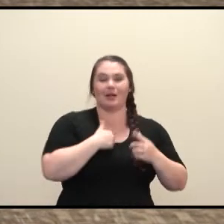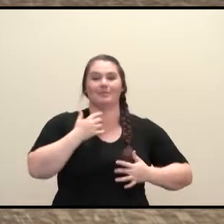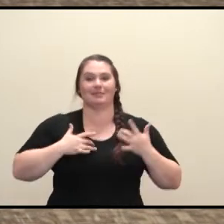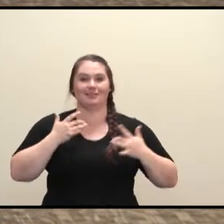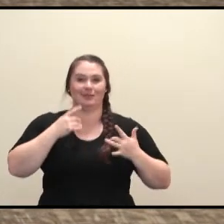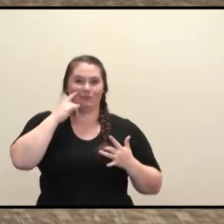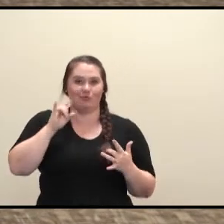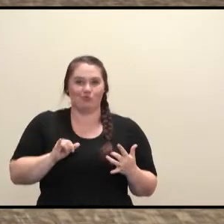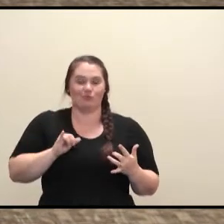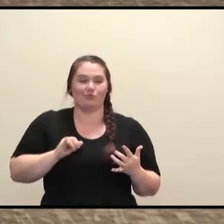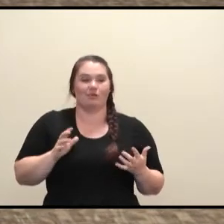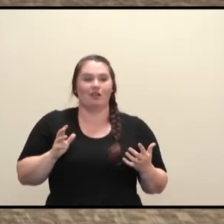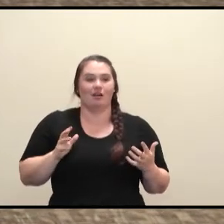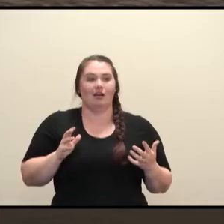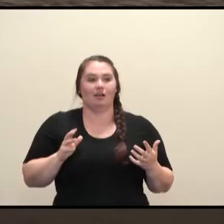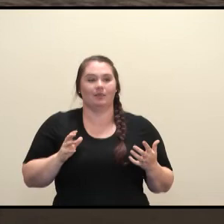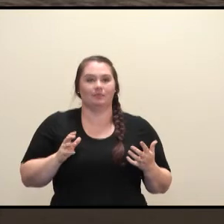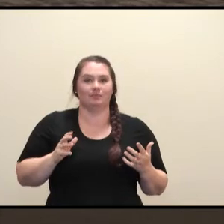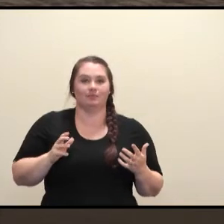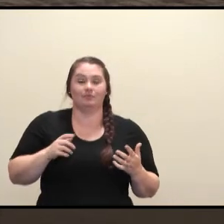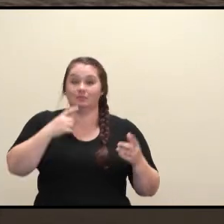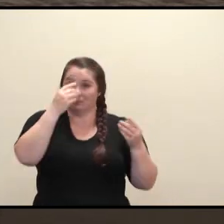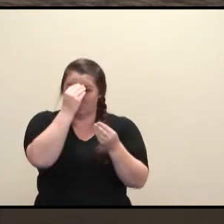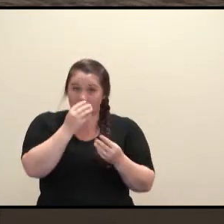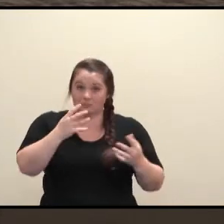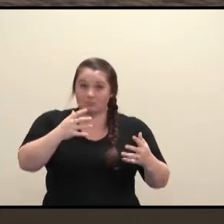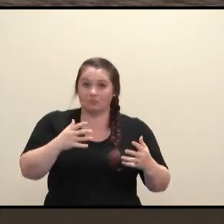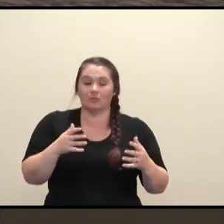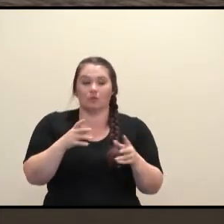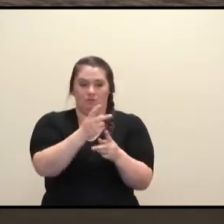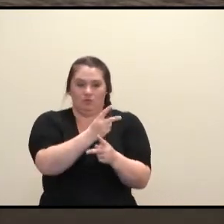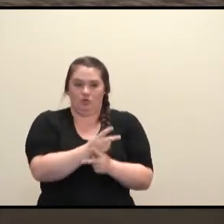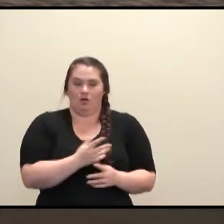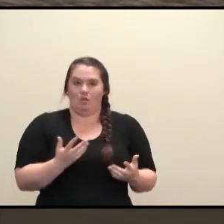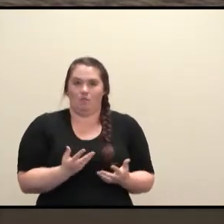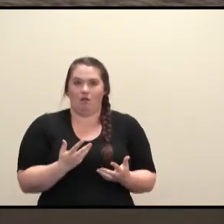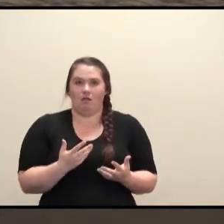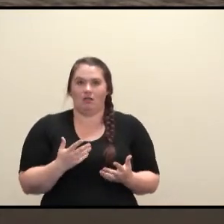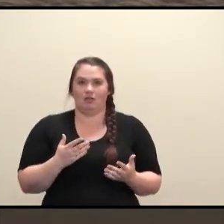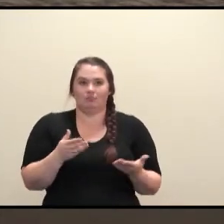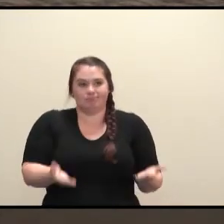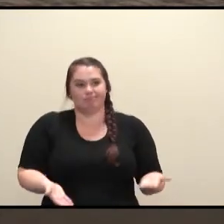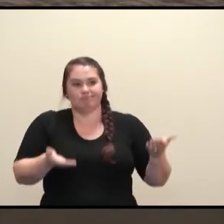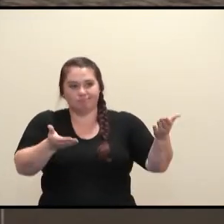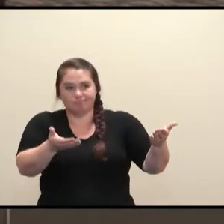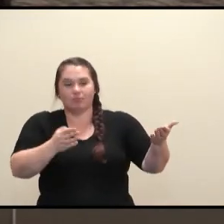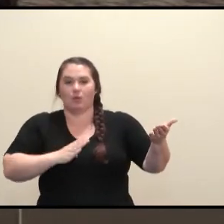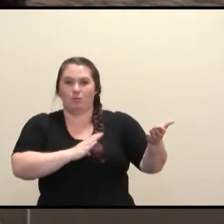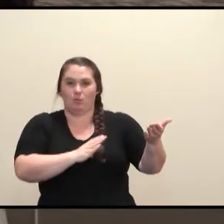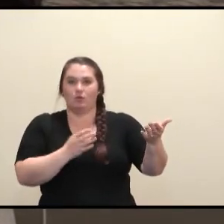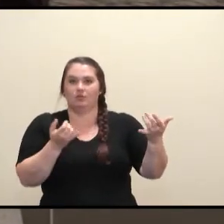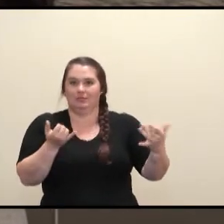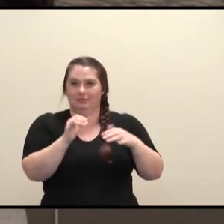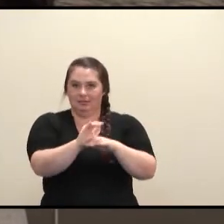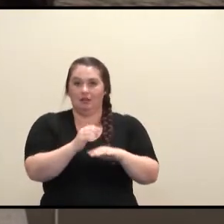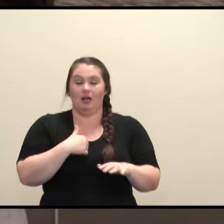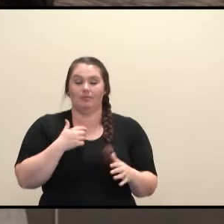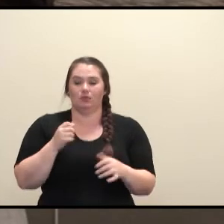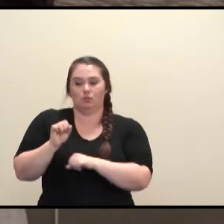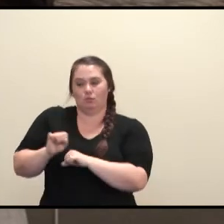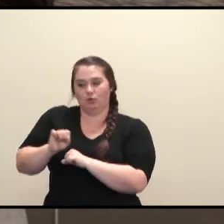to bring our findings and our recommendations to the board today. I've been working really closely